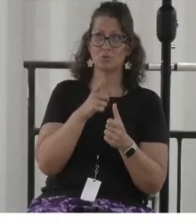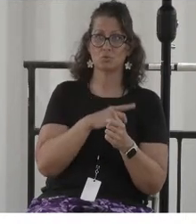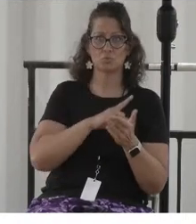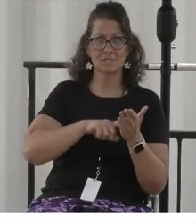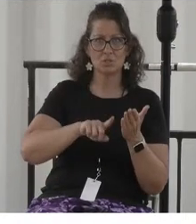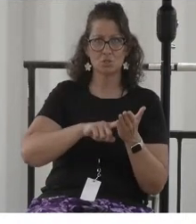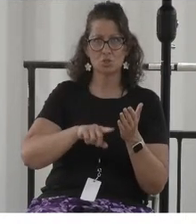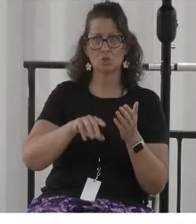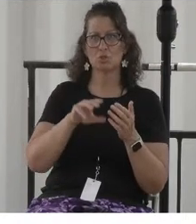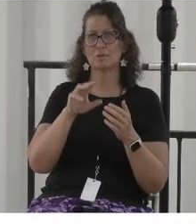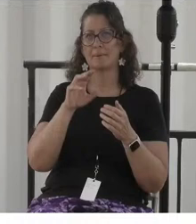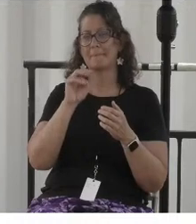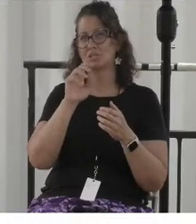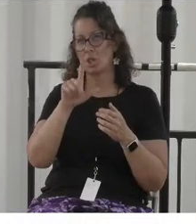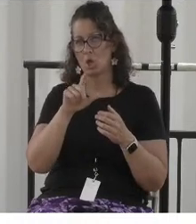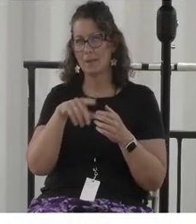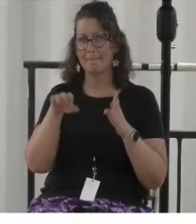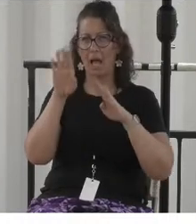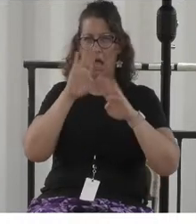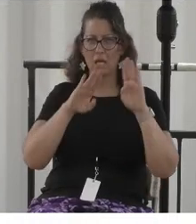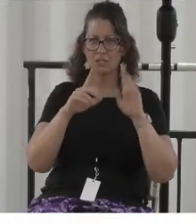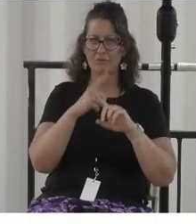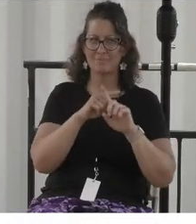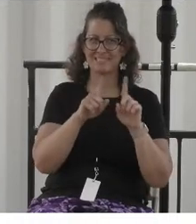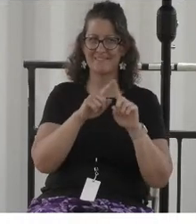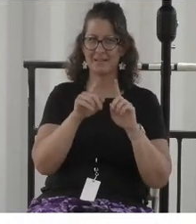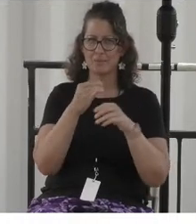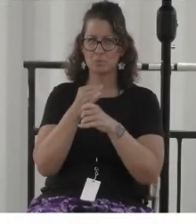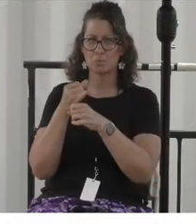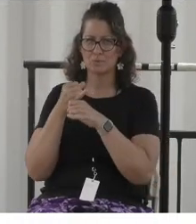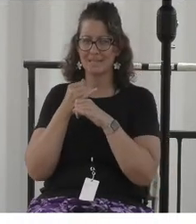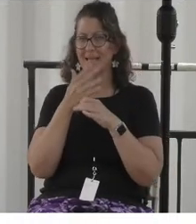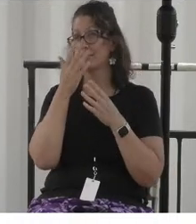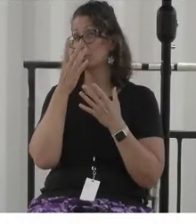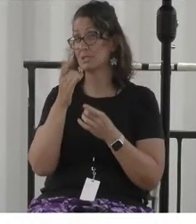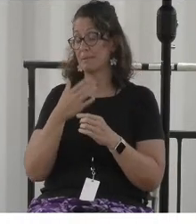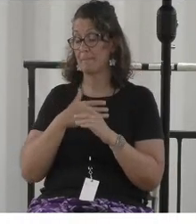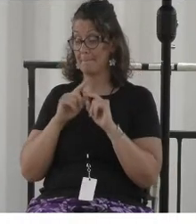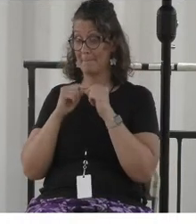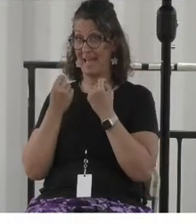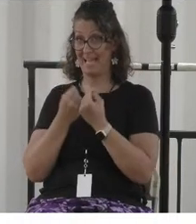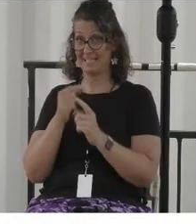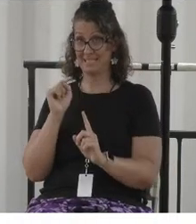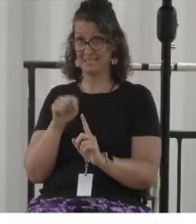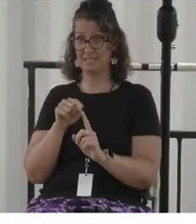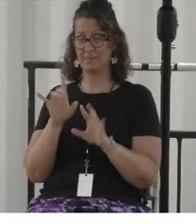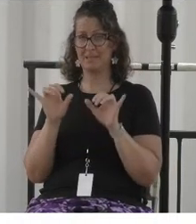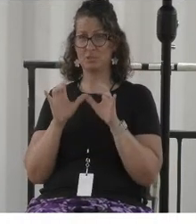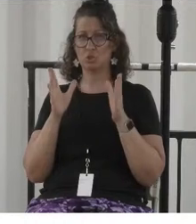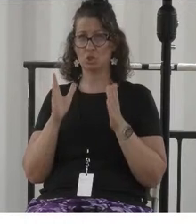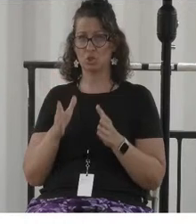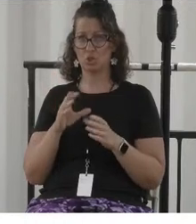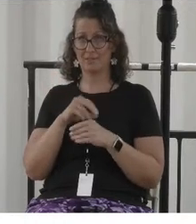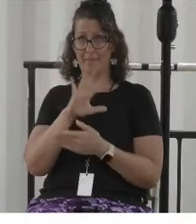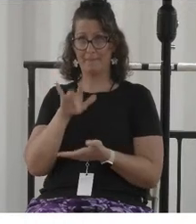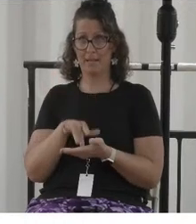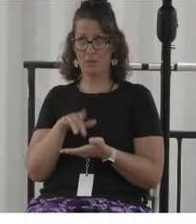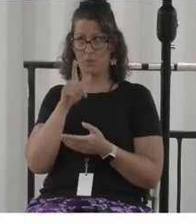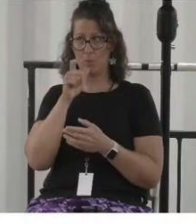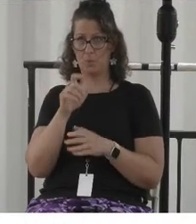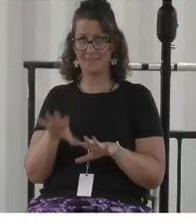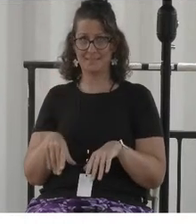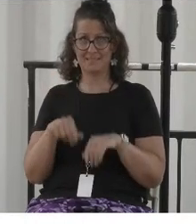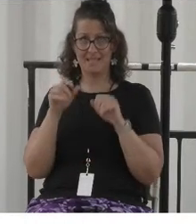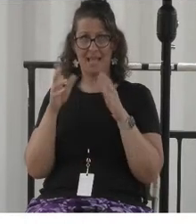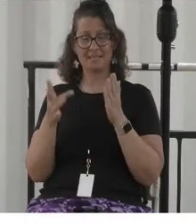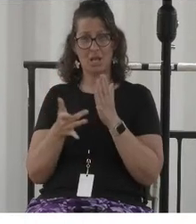learning and biology coming out of different institutions. What's kind of missing is my team, the engineers in the middle that take